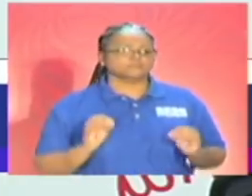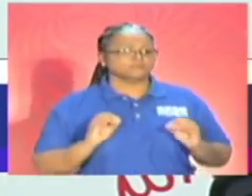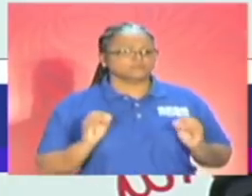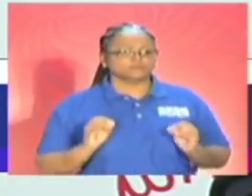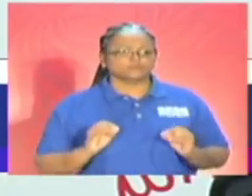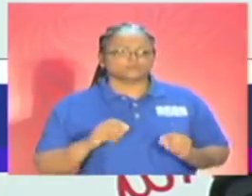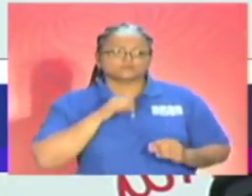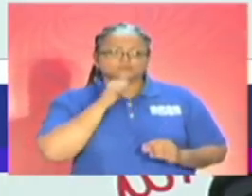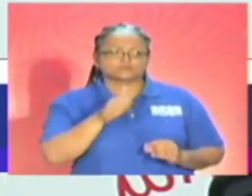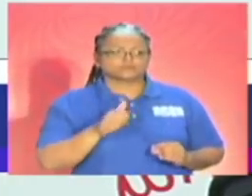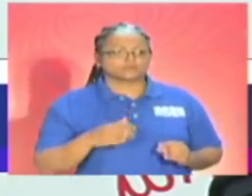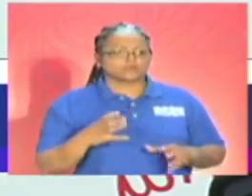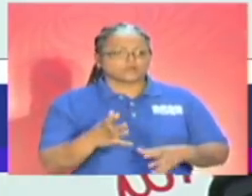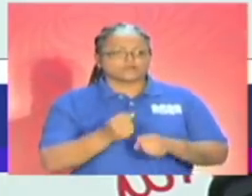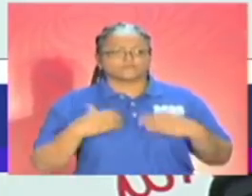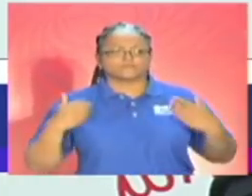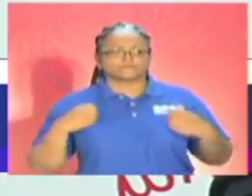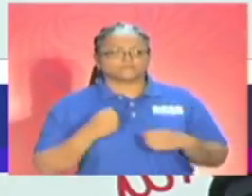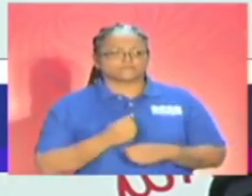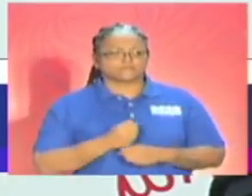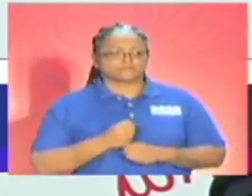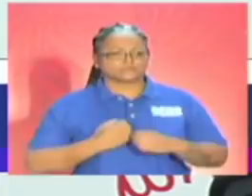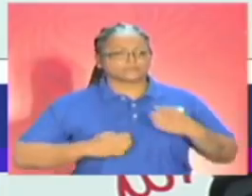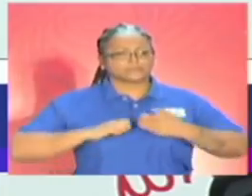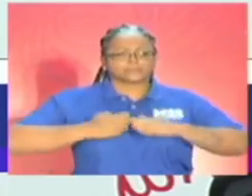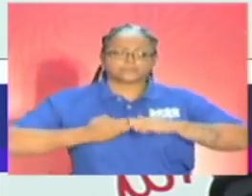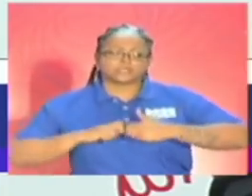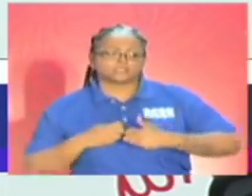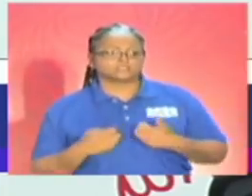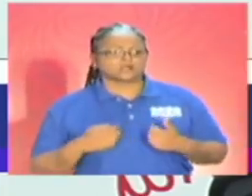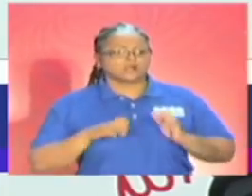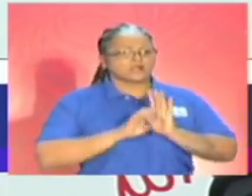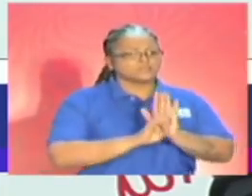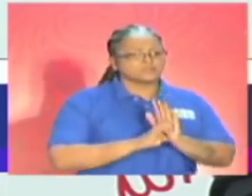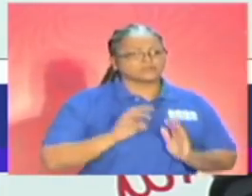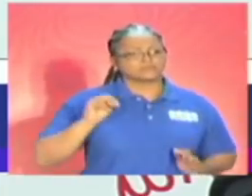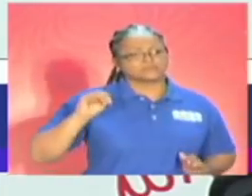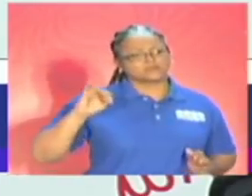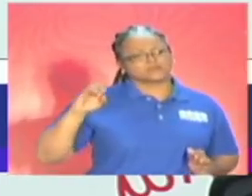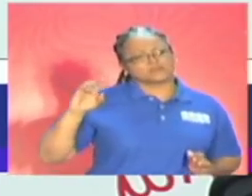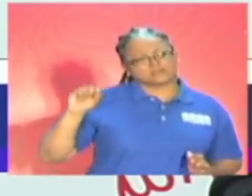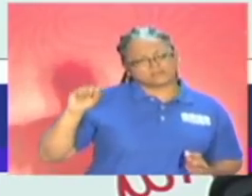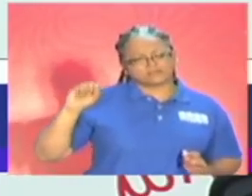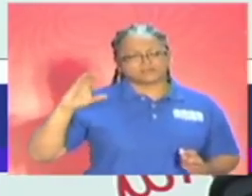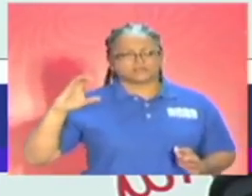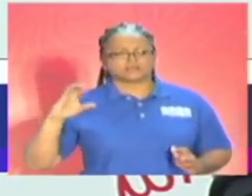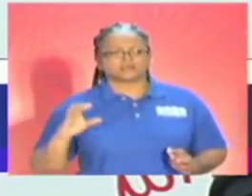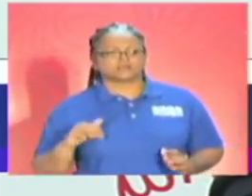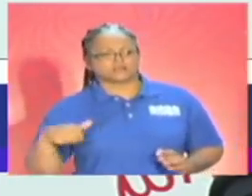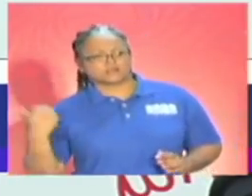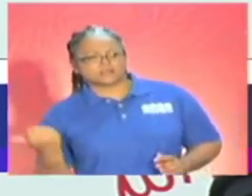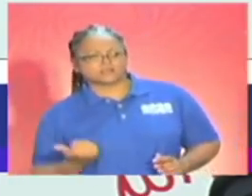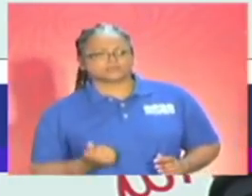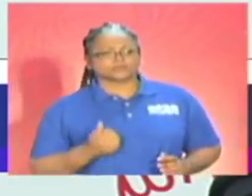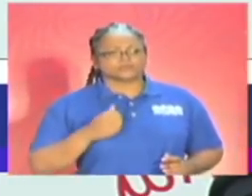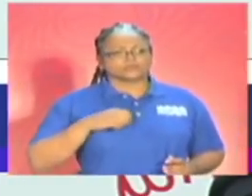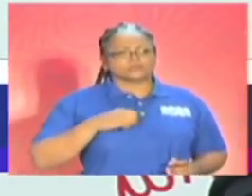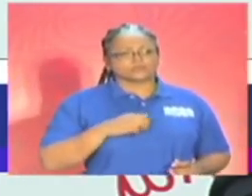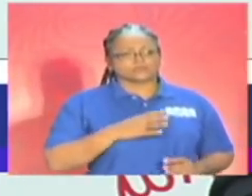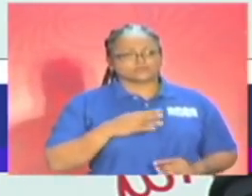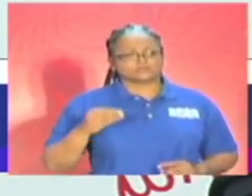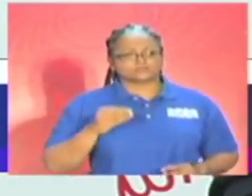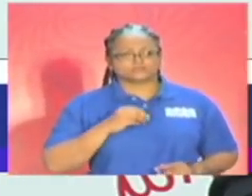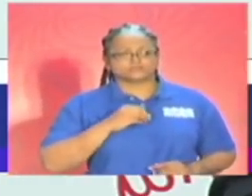including Miss C. The other benefit would be in terms of not transmitting it to other people, to the teachers, to the grandparents, to the older